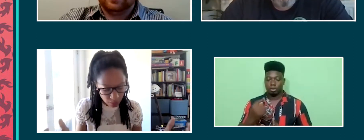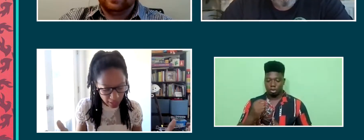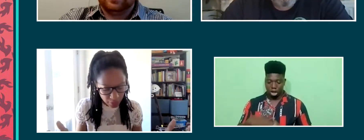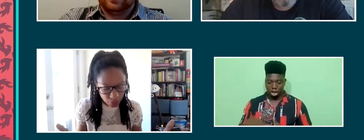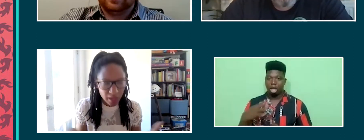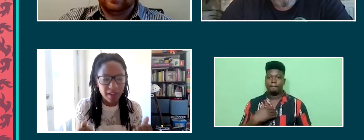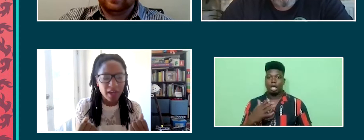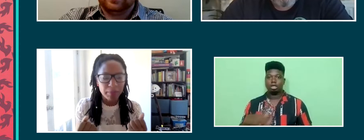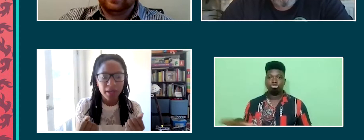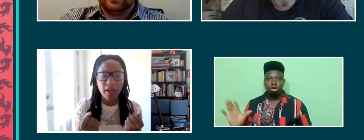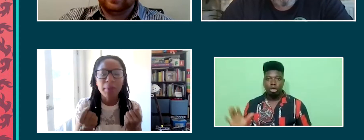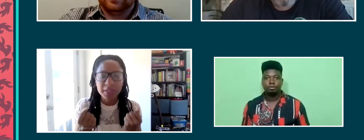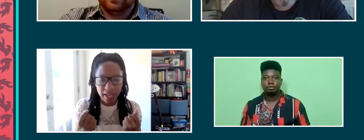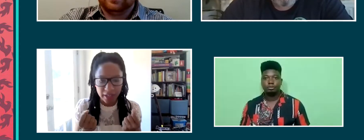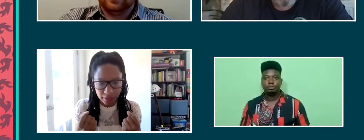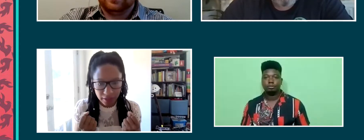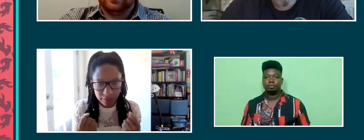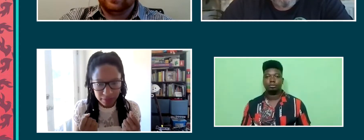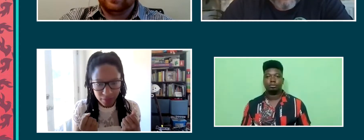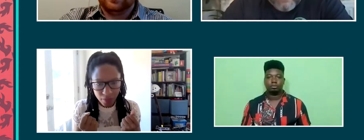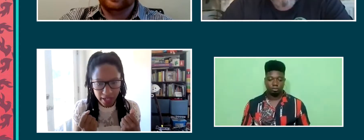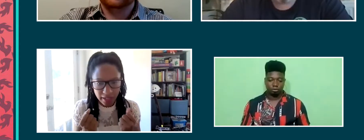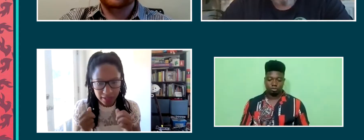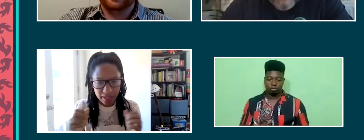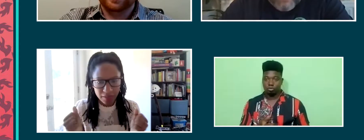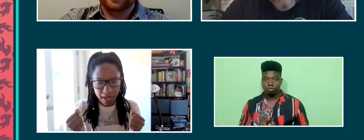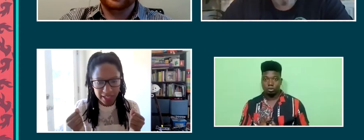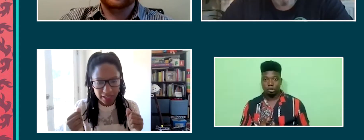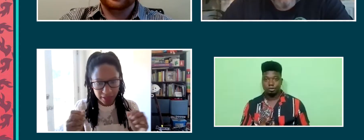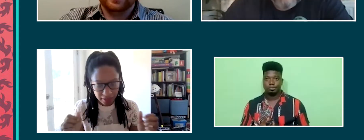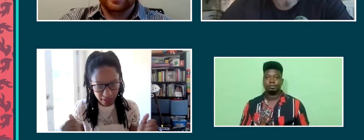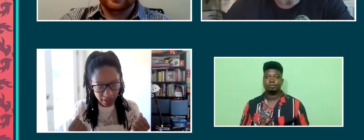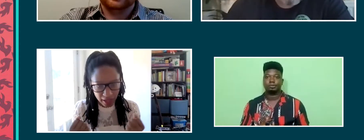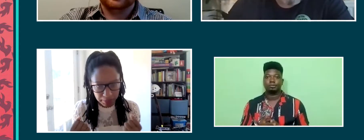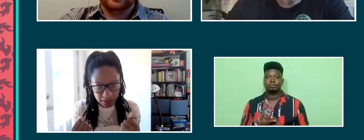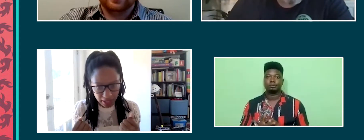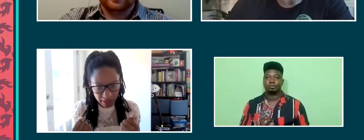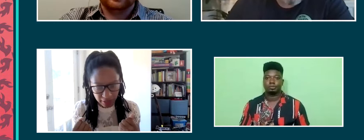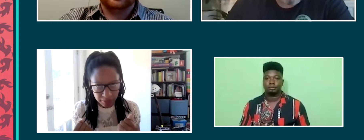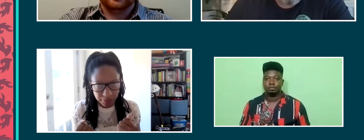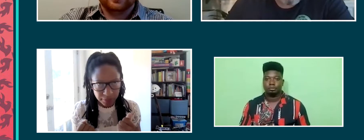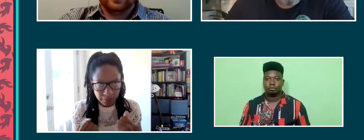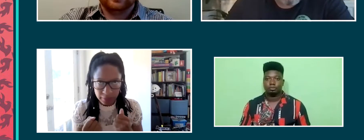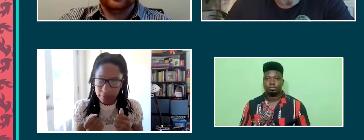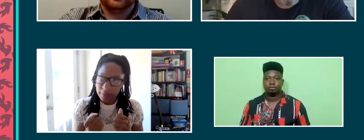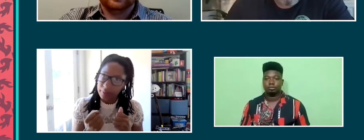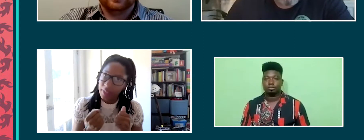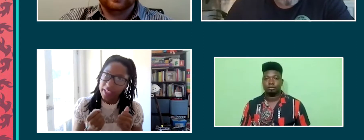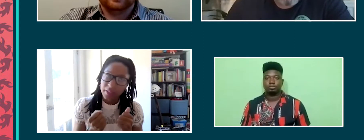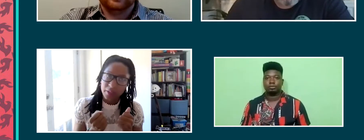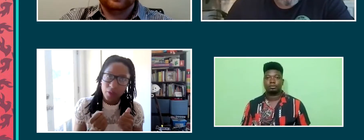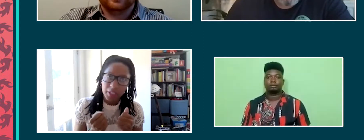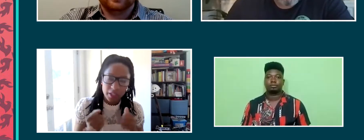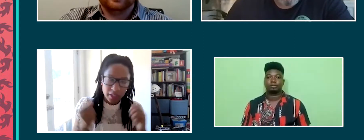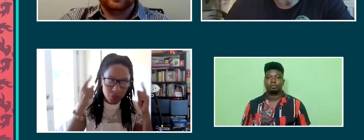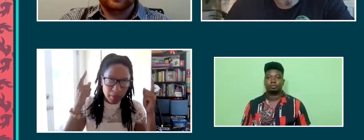wonder language. When have I not been an upstander, right? Instead of a bystander, an upstander.